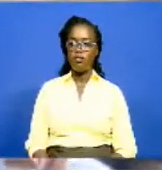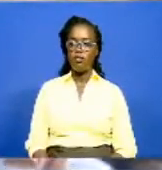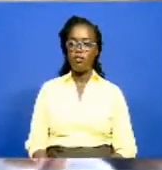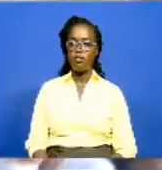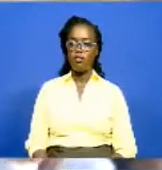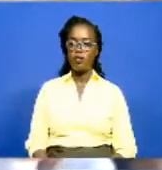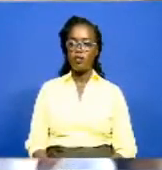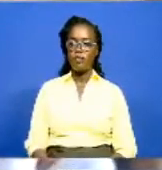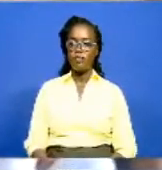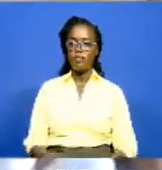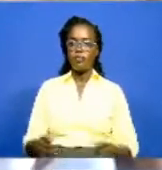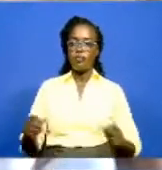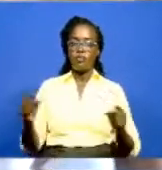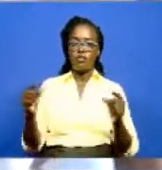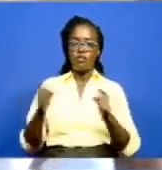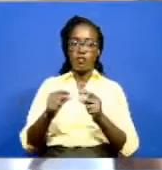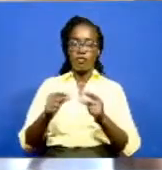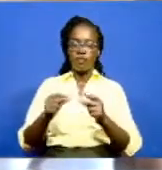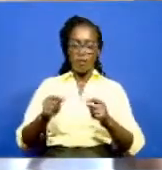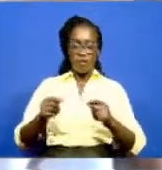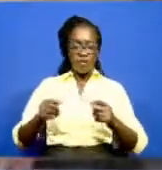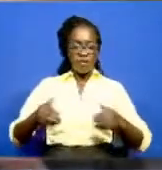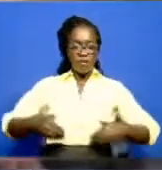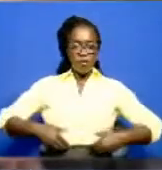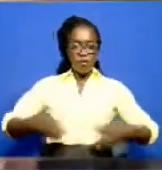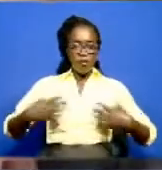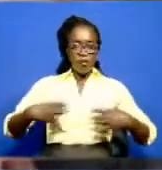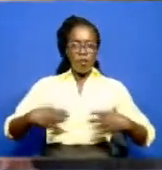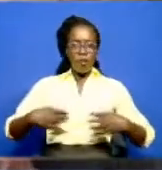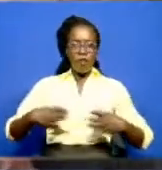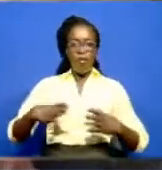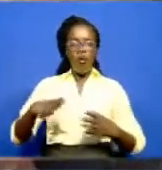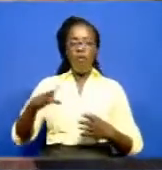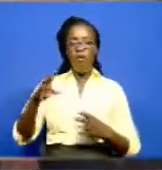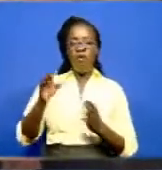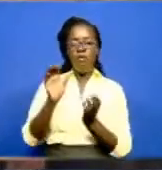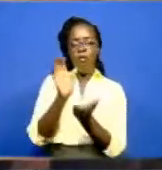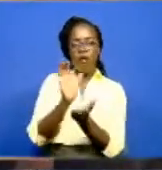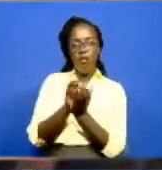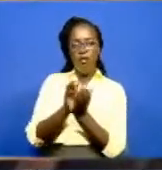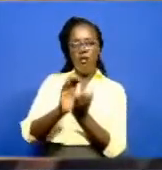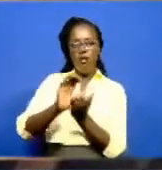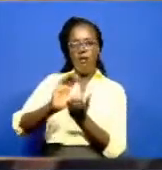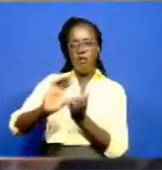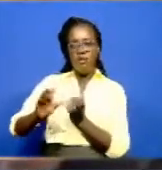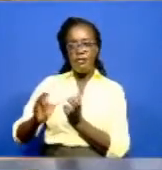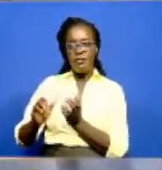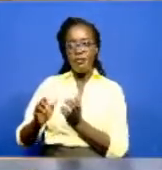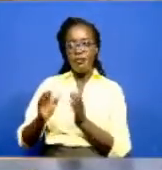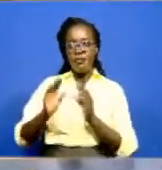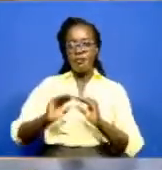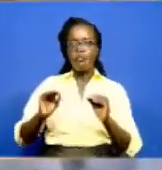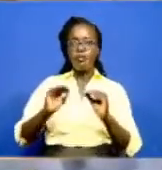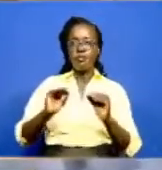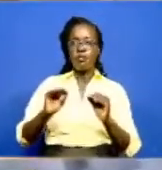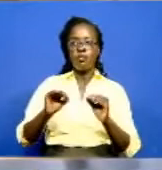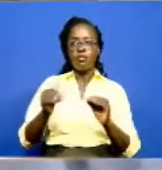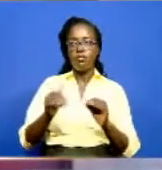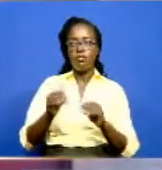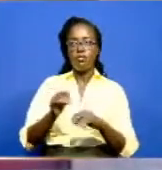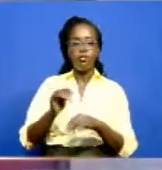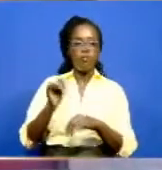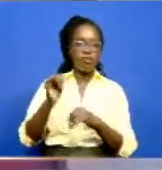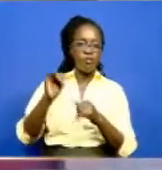A group of young people in Madogo, Tana River County have teamed up to sensitize their peers on teenage pregnancies and early